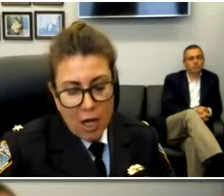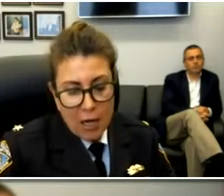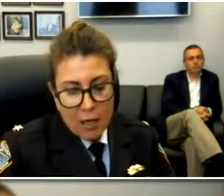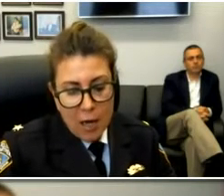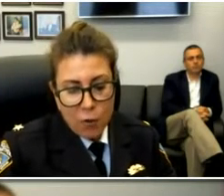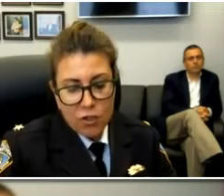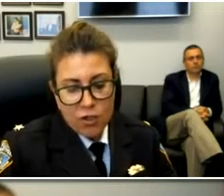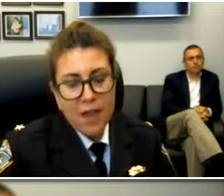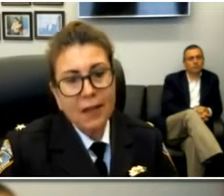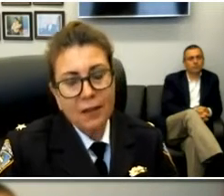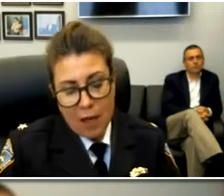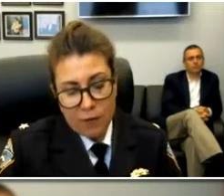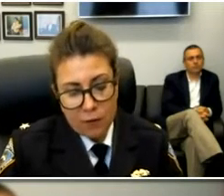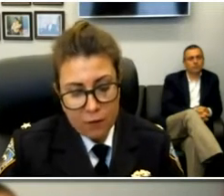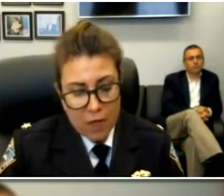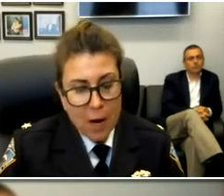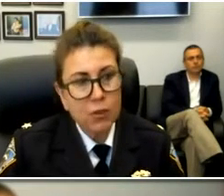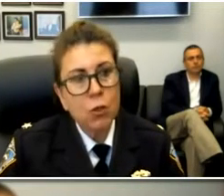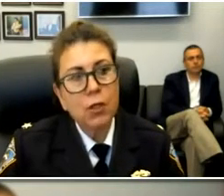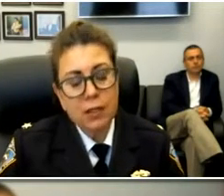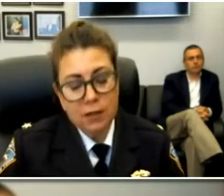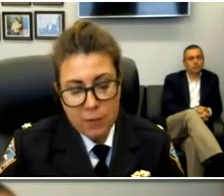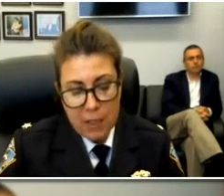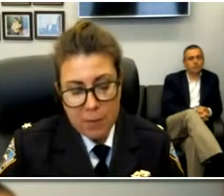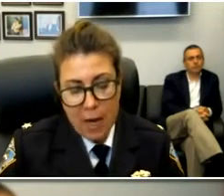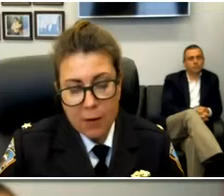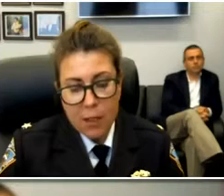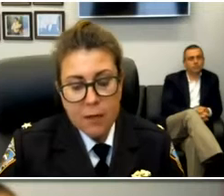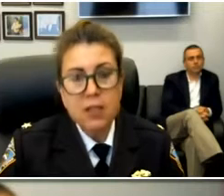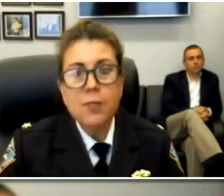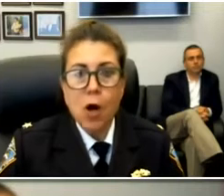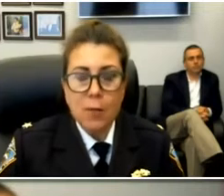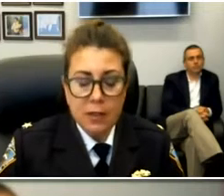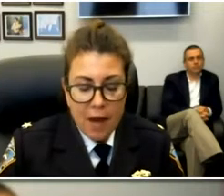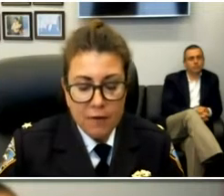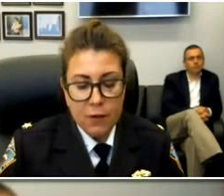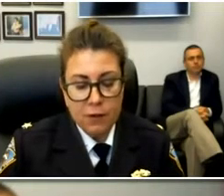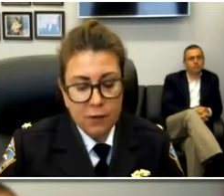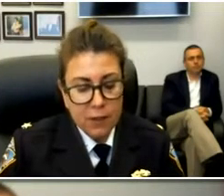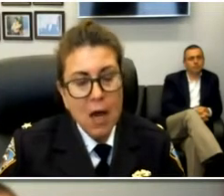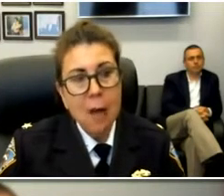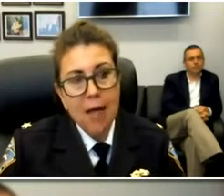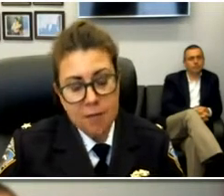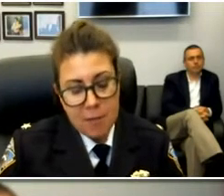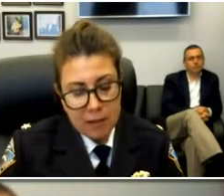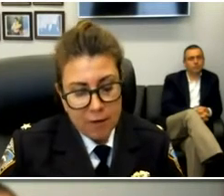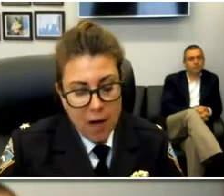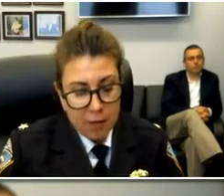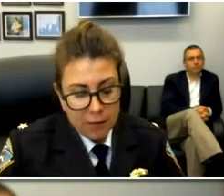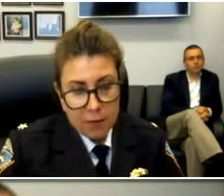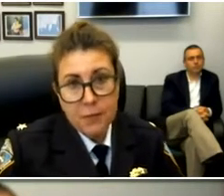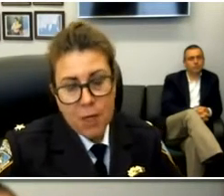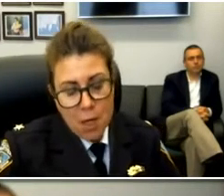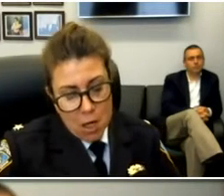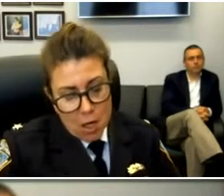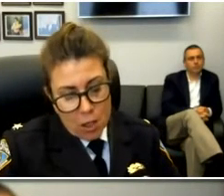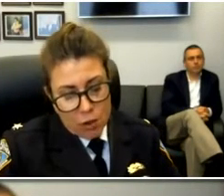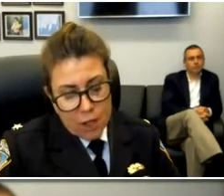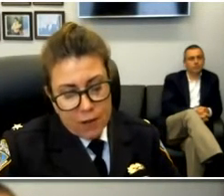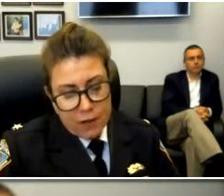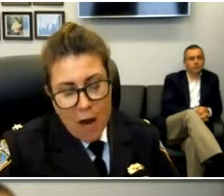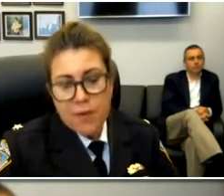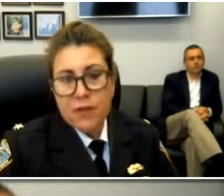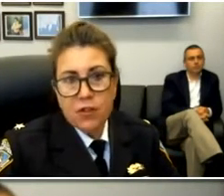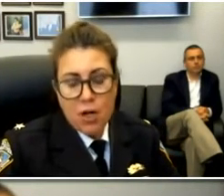and businesses have never been more crucial than it has been over the past two months it has been an unprecedented time in our